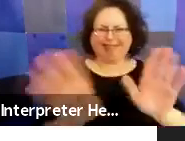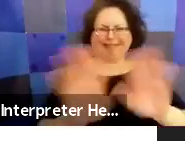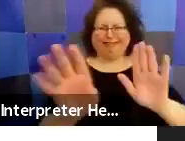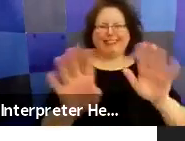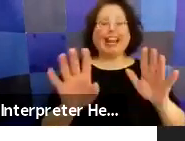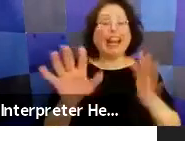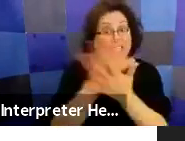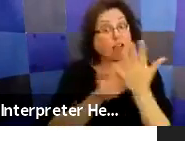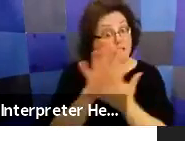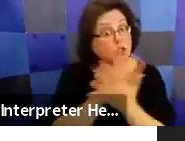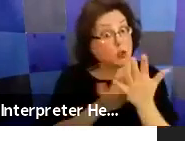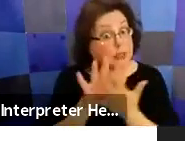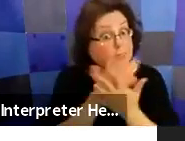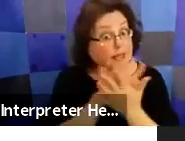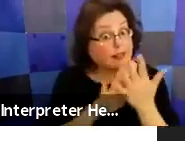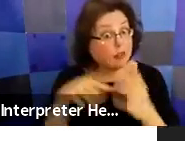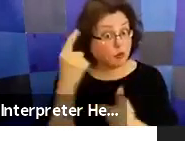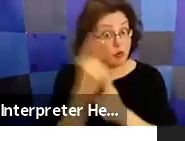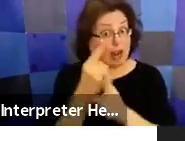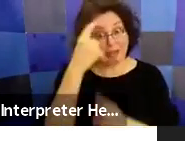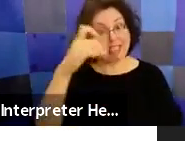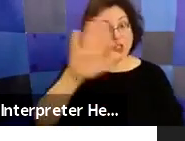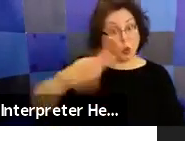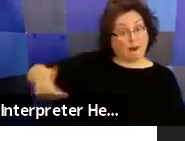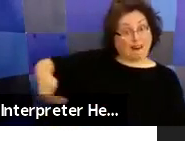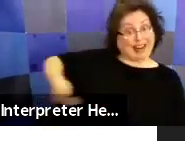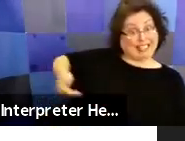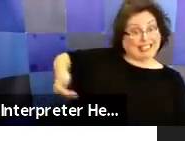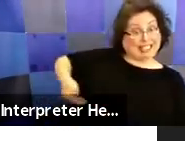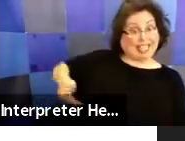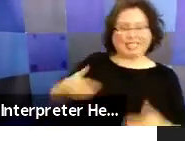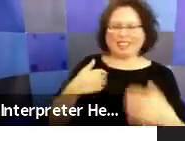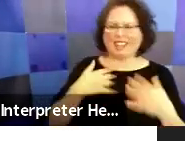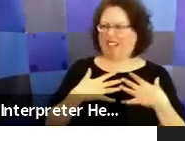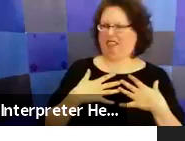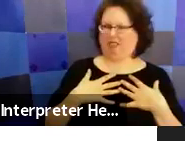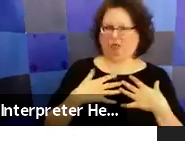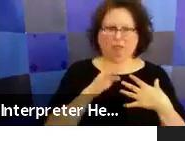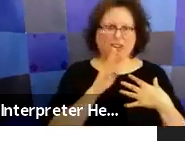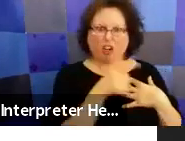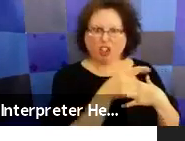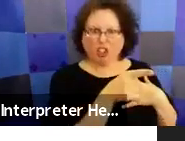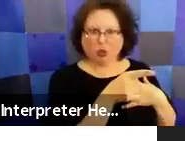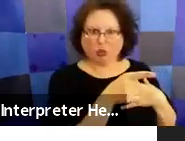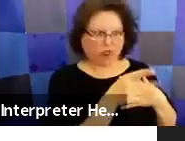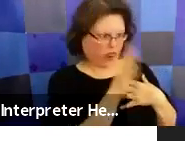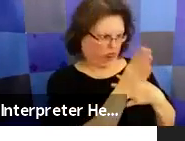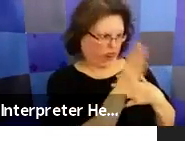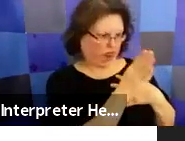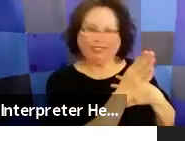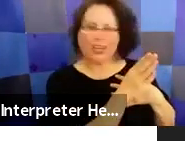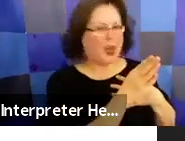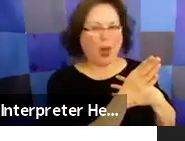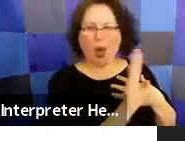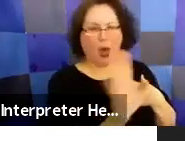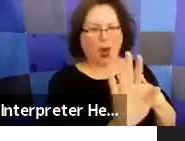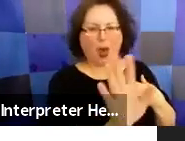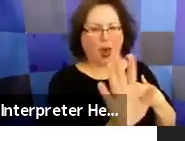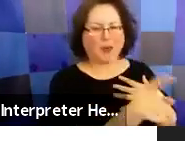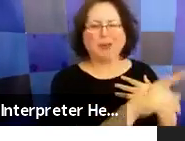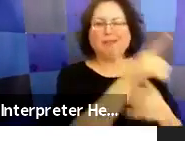confusing because the instinct you will have will be to speak to the person who is speaking your language. But if you think